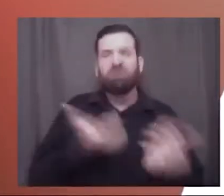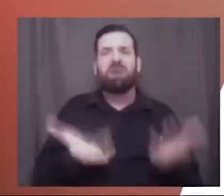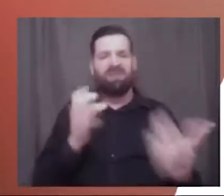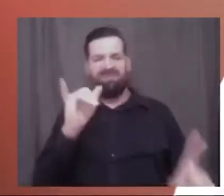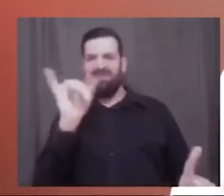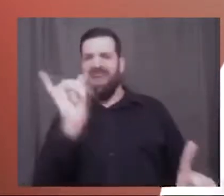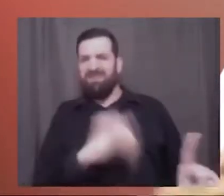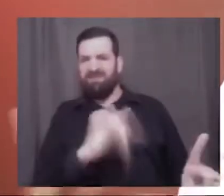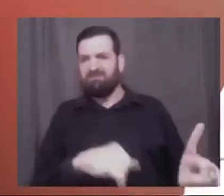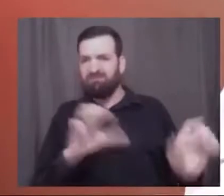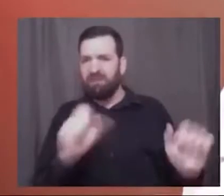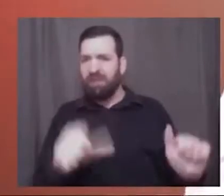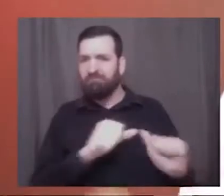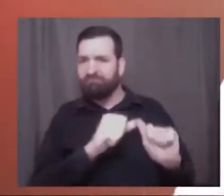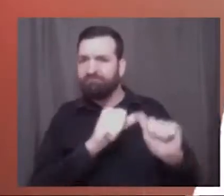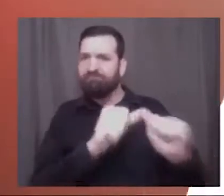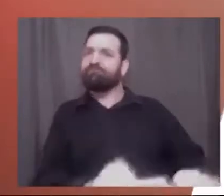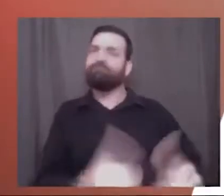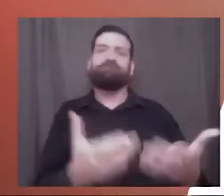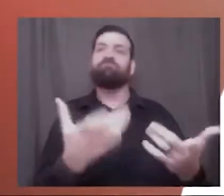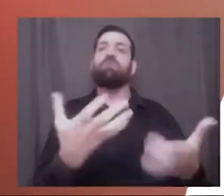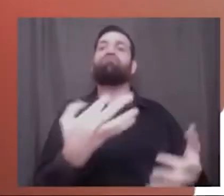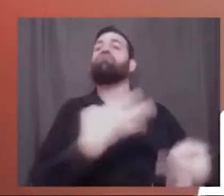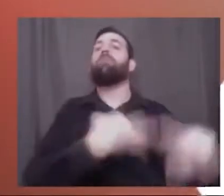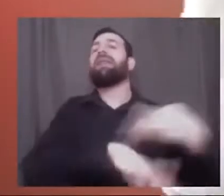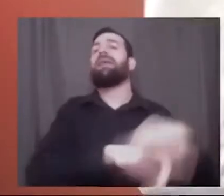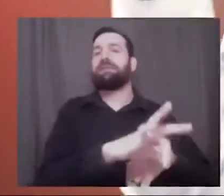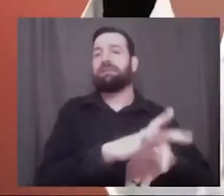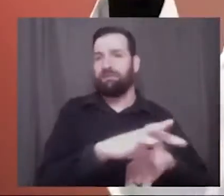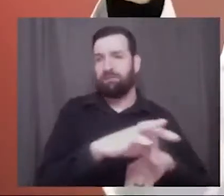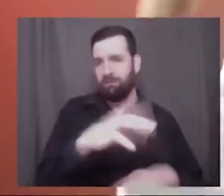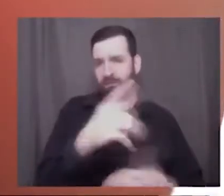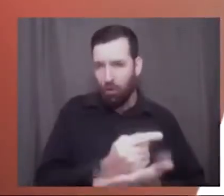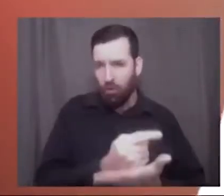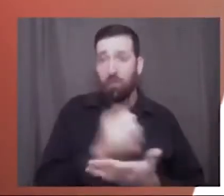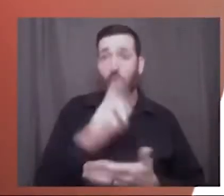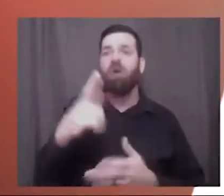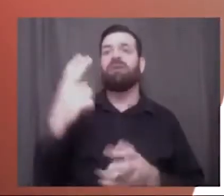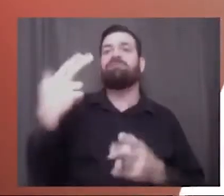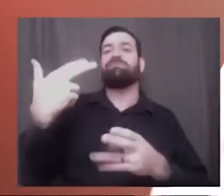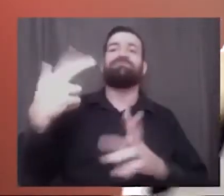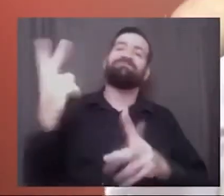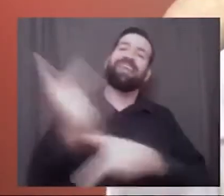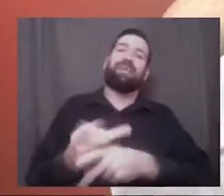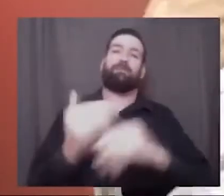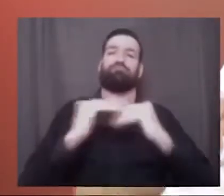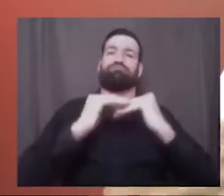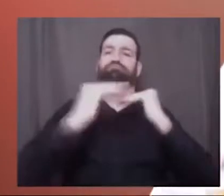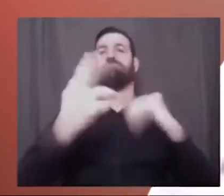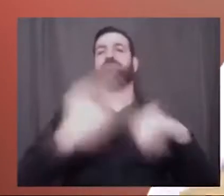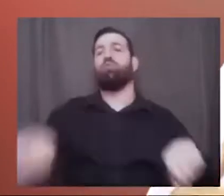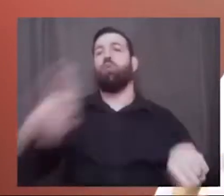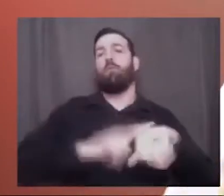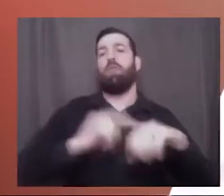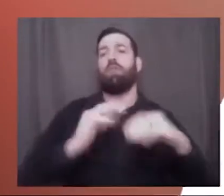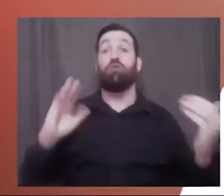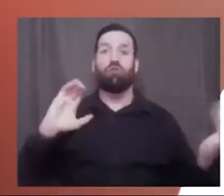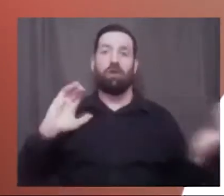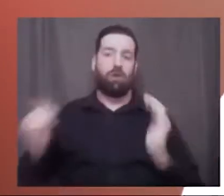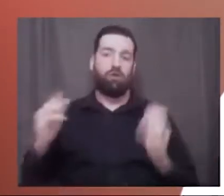continue some sort of replacement therapy or keep them back on what we consider normal levels when they were 40 versus what they are when they're 60 and see